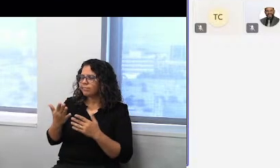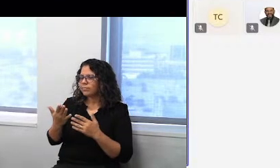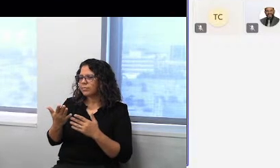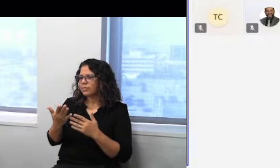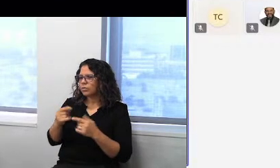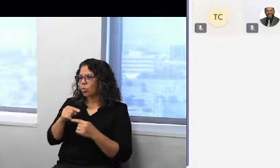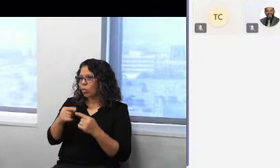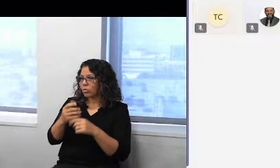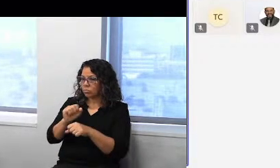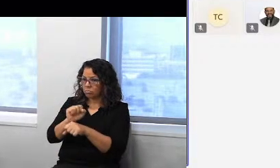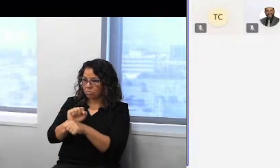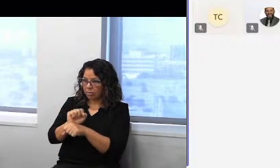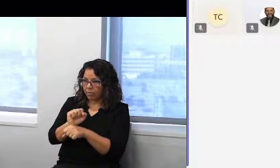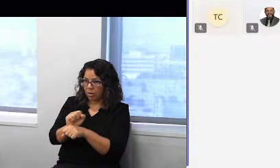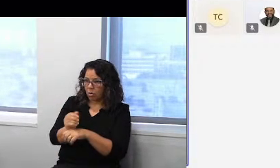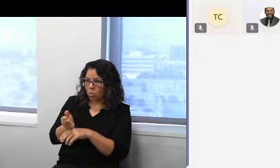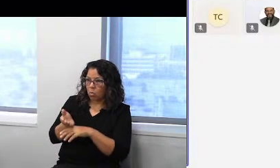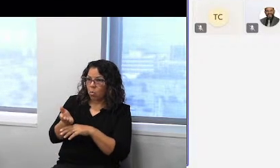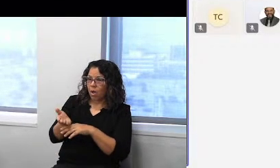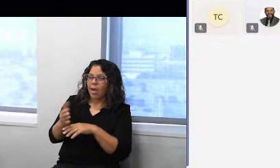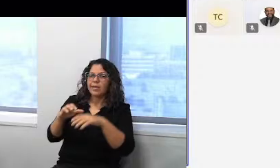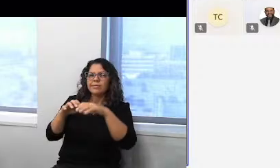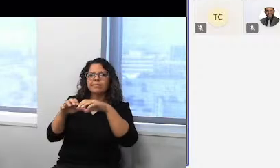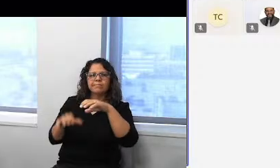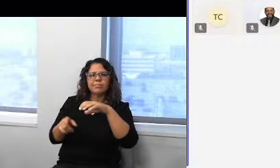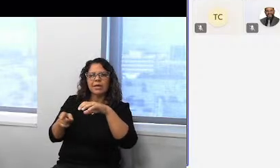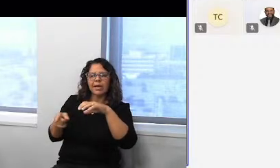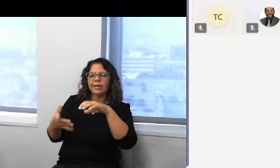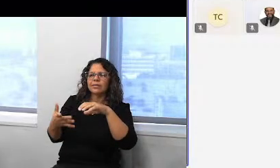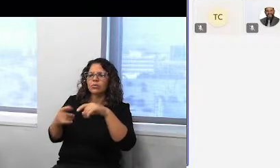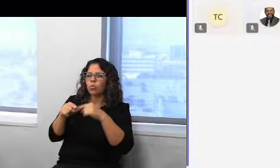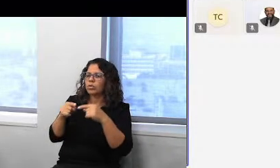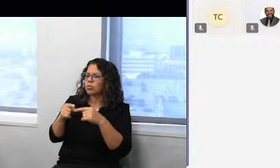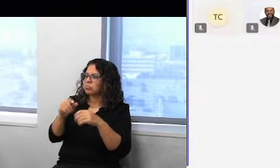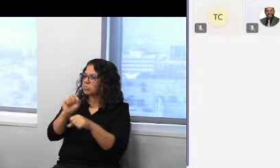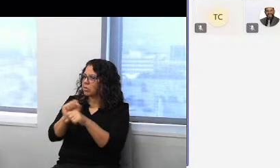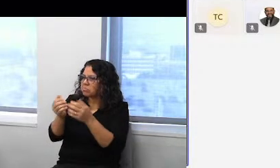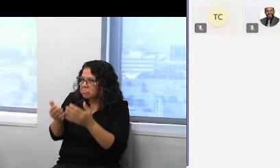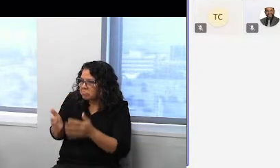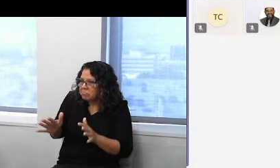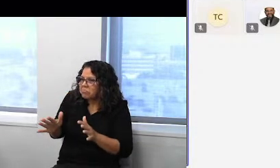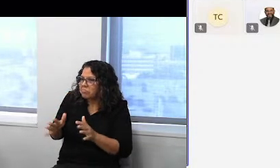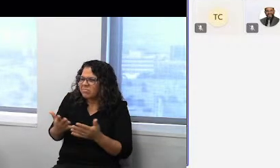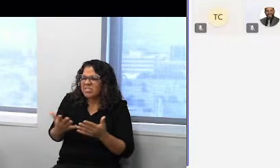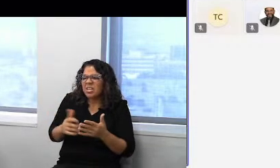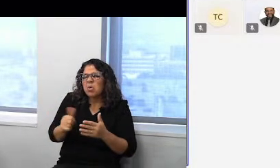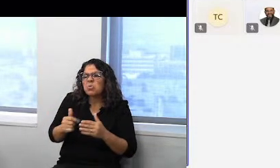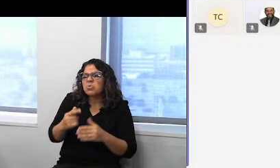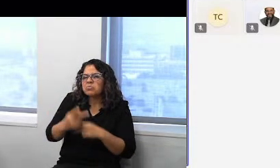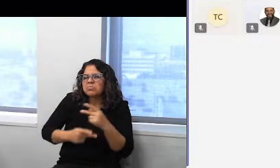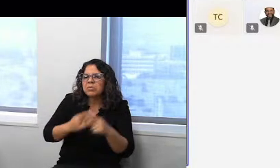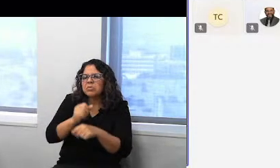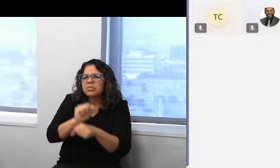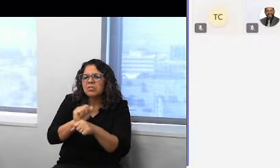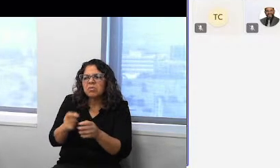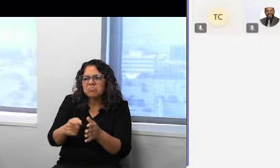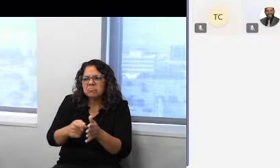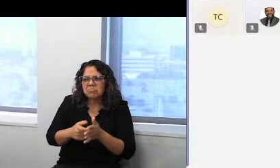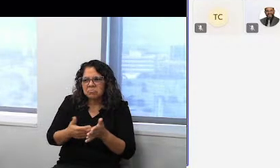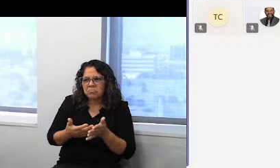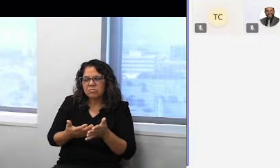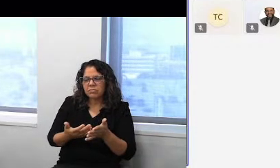work on the Hobos substation is complete, what additional work would be required for two independent